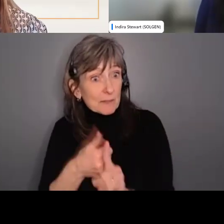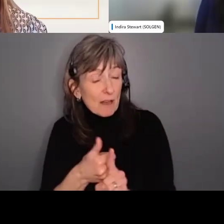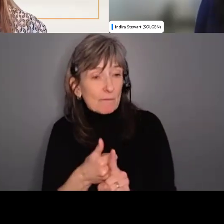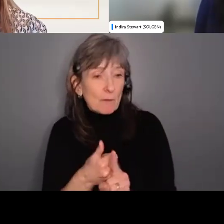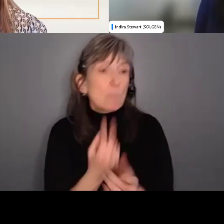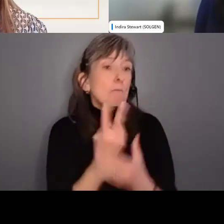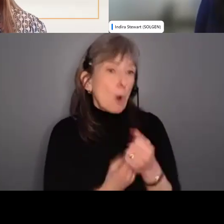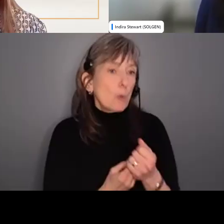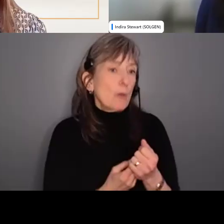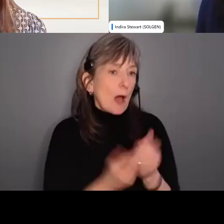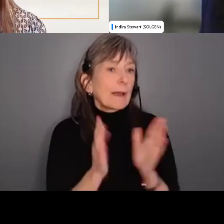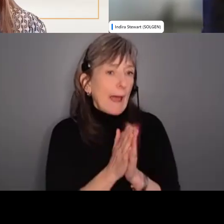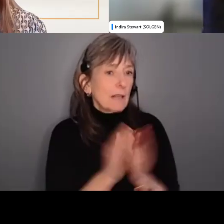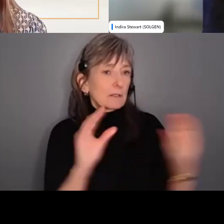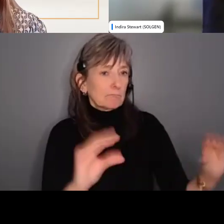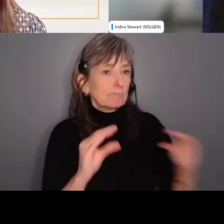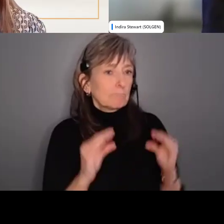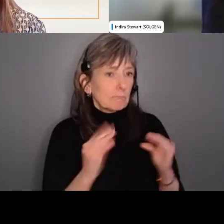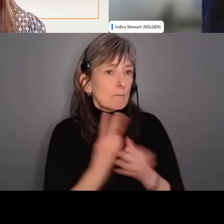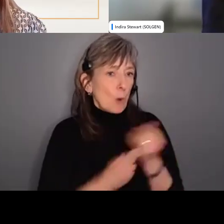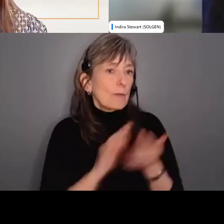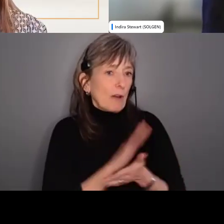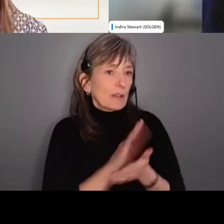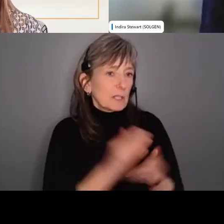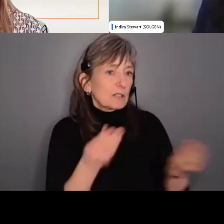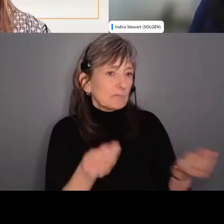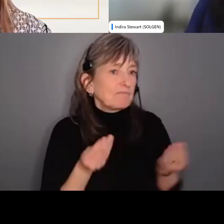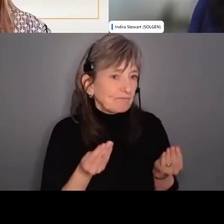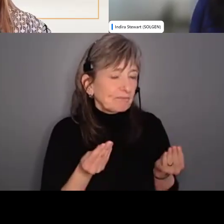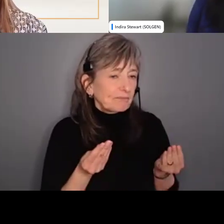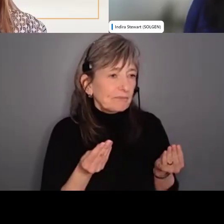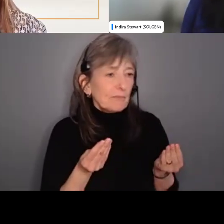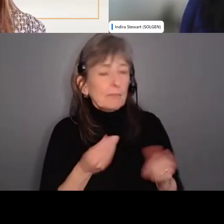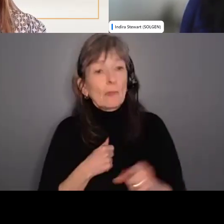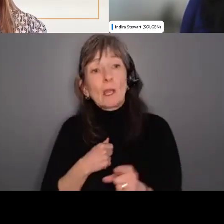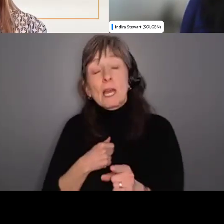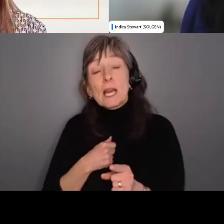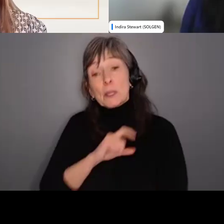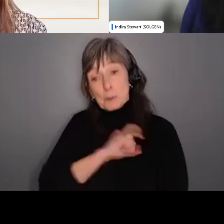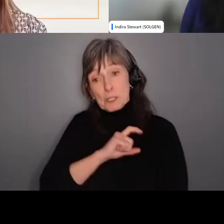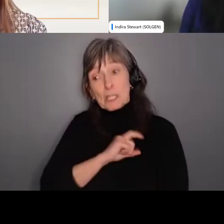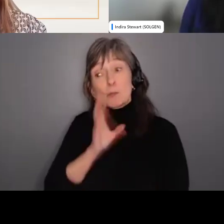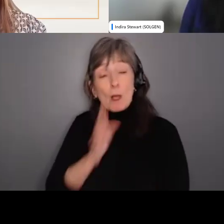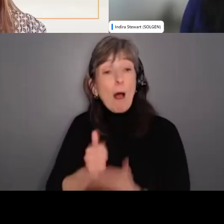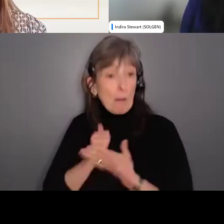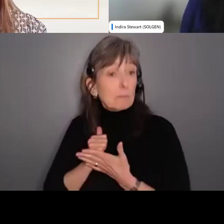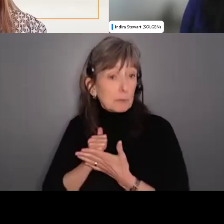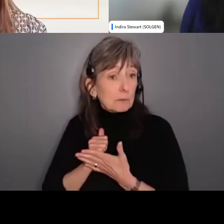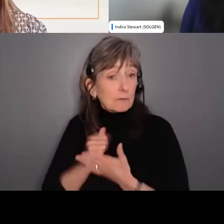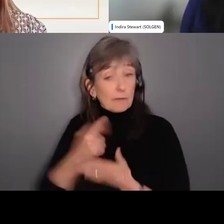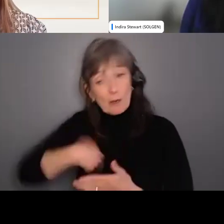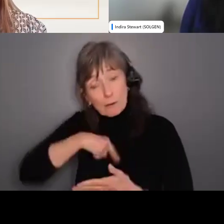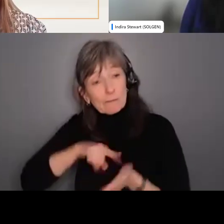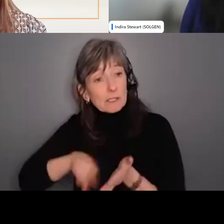So, the police briefs, police do assist us in our investigations. They may have